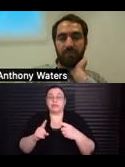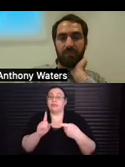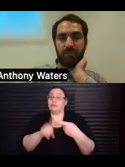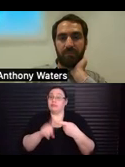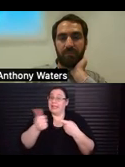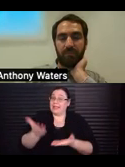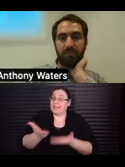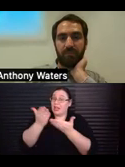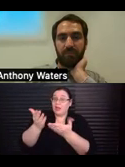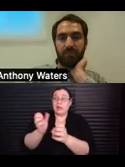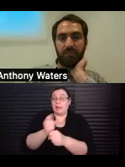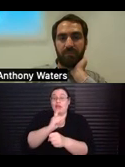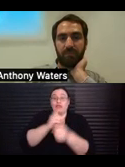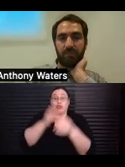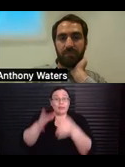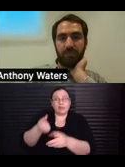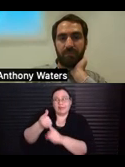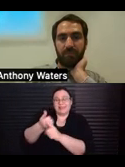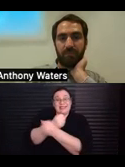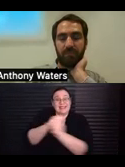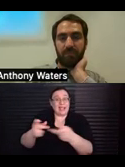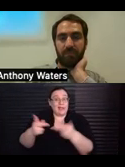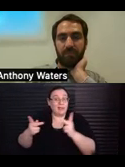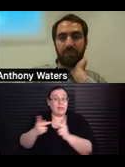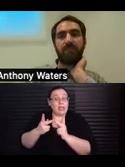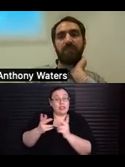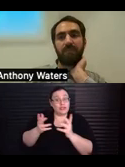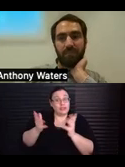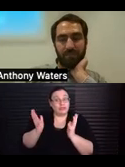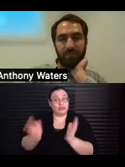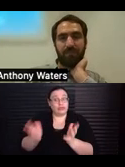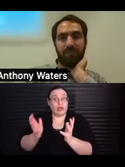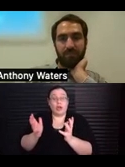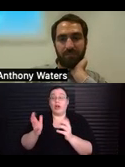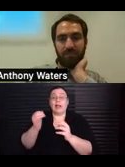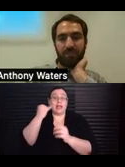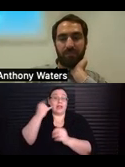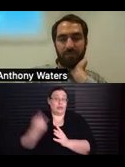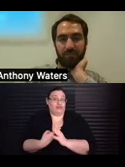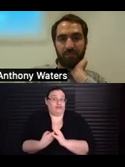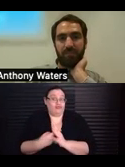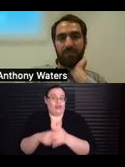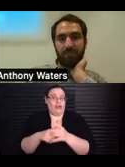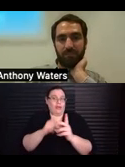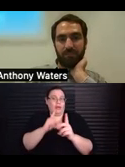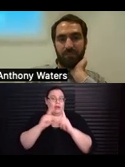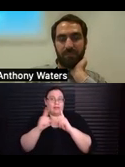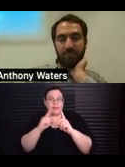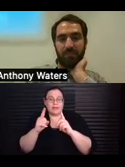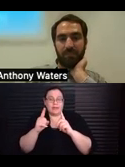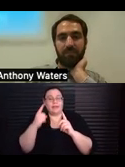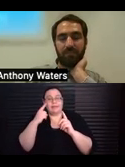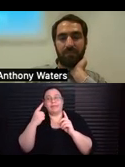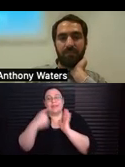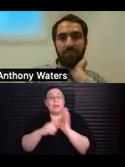for making sure someone is in a safe place to talk if you initiate the conversation by phone? Obviously, we can